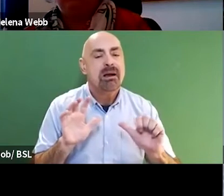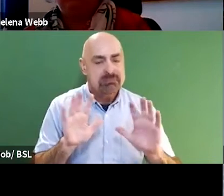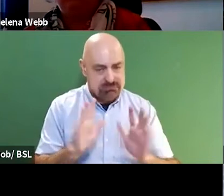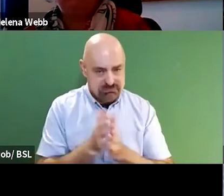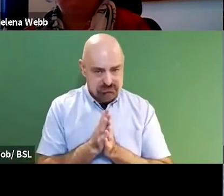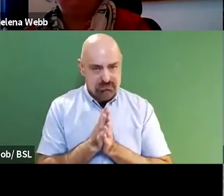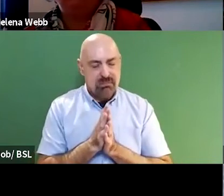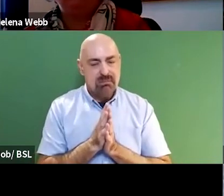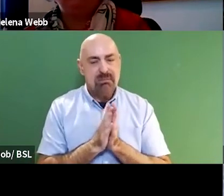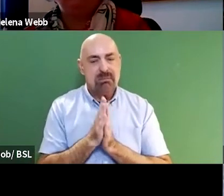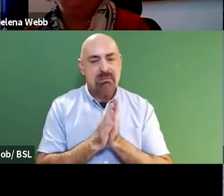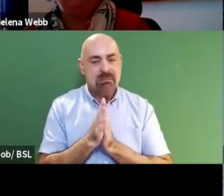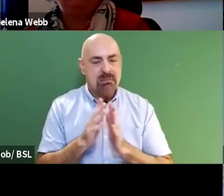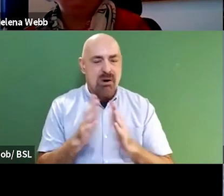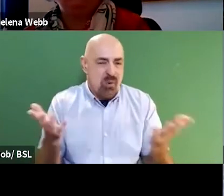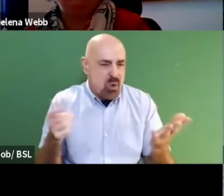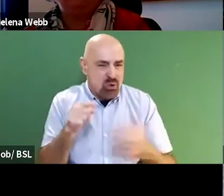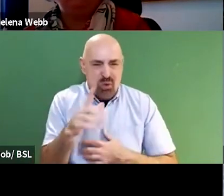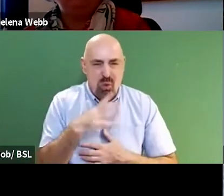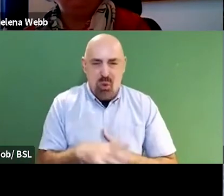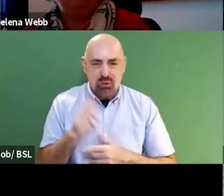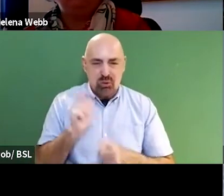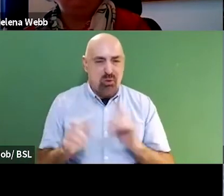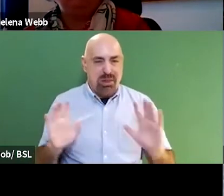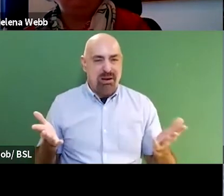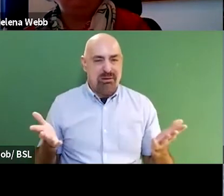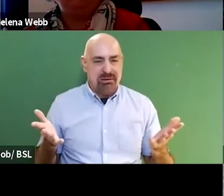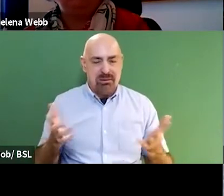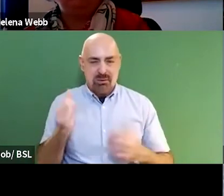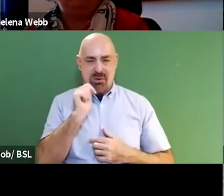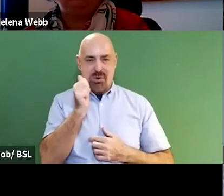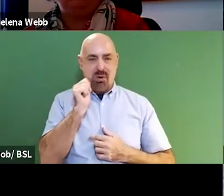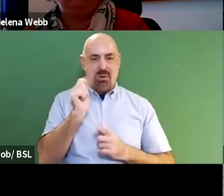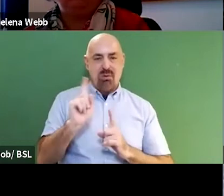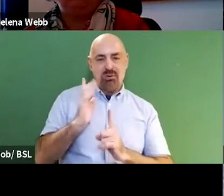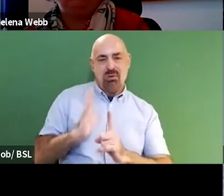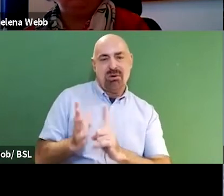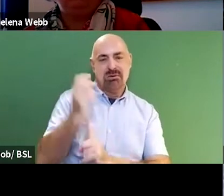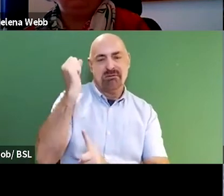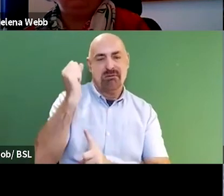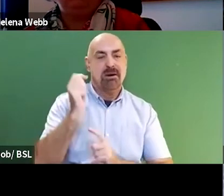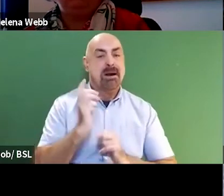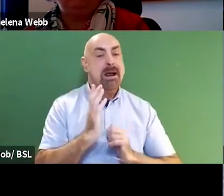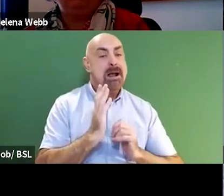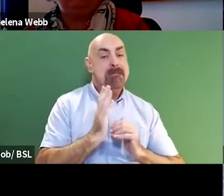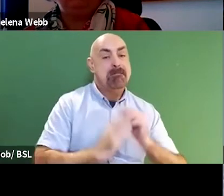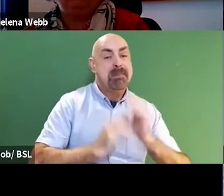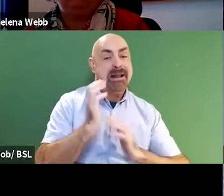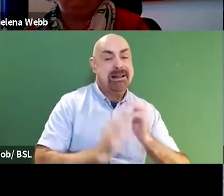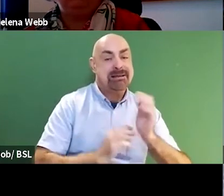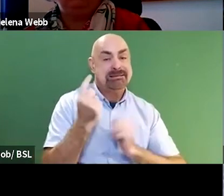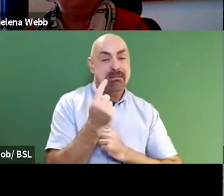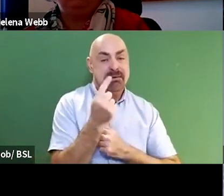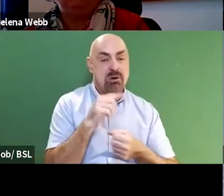that you will want to do as partners. And building something which feels like a local outcomes